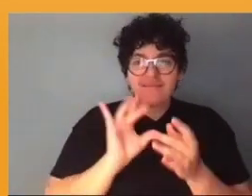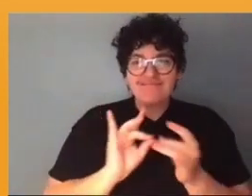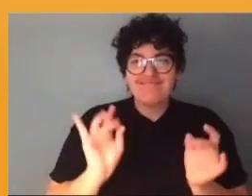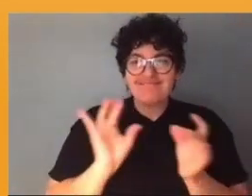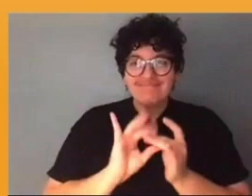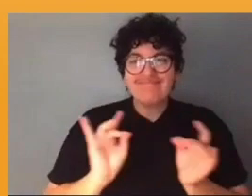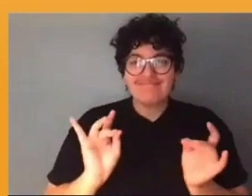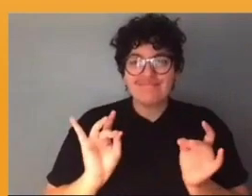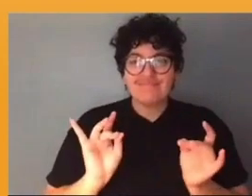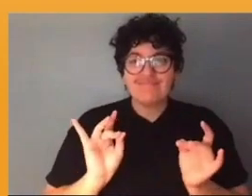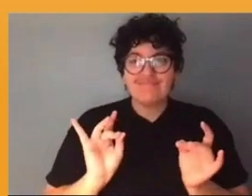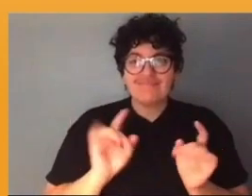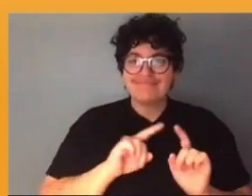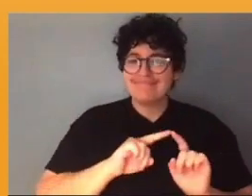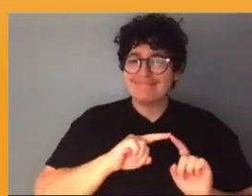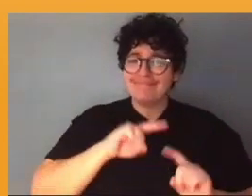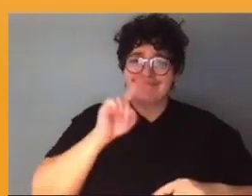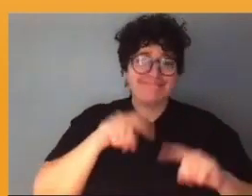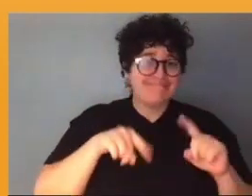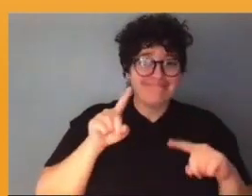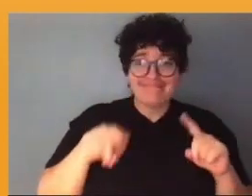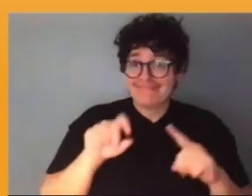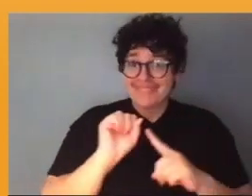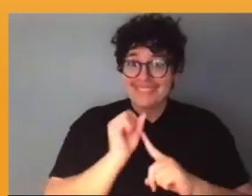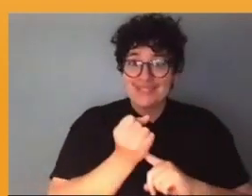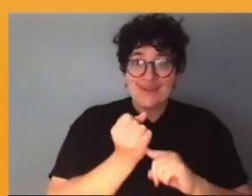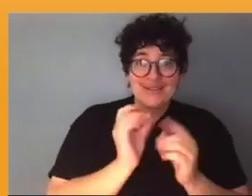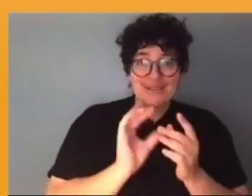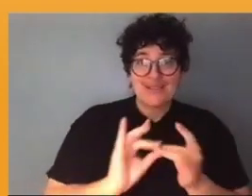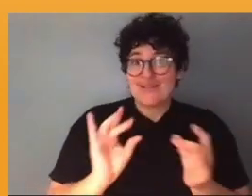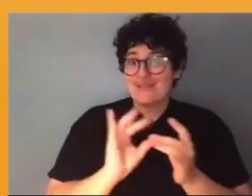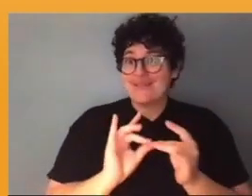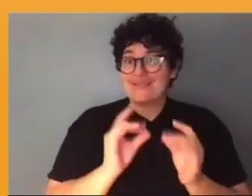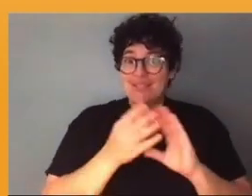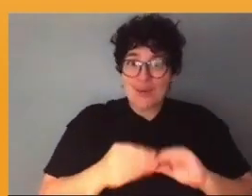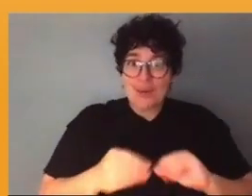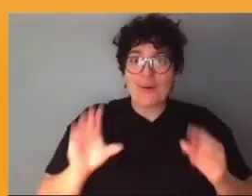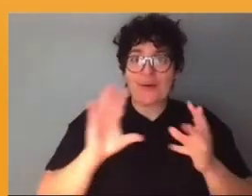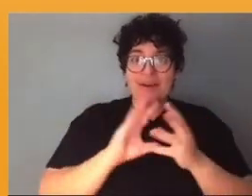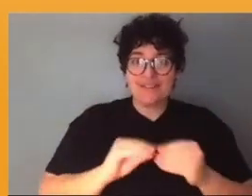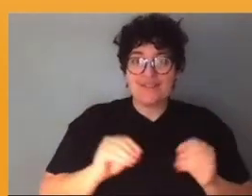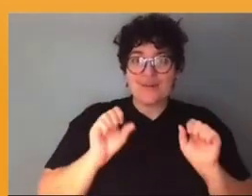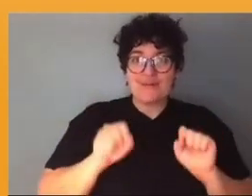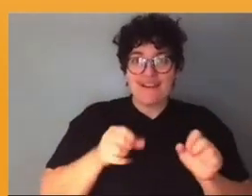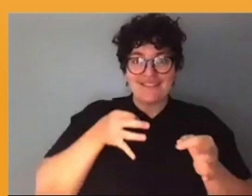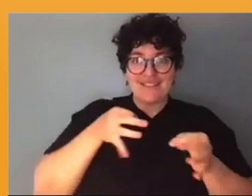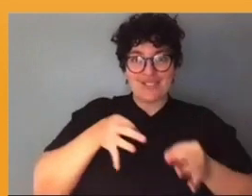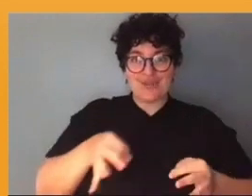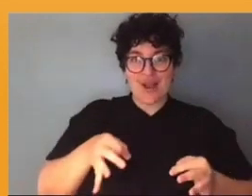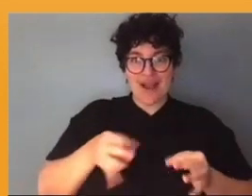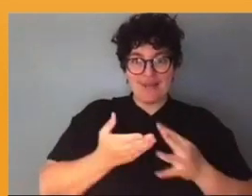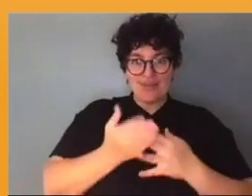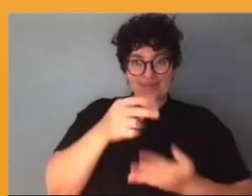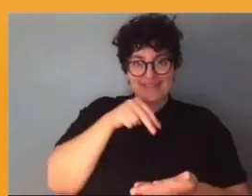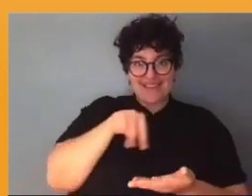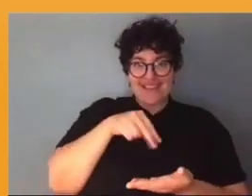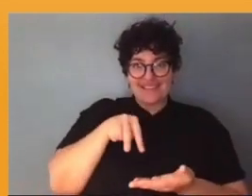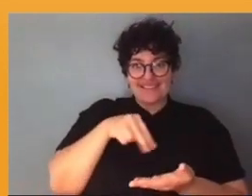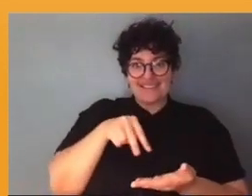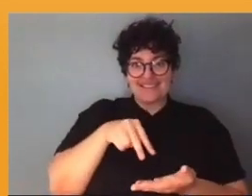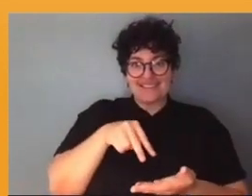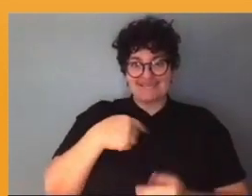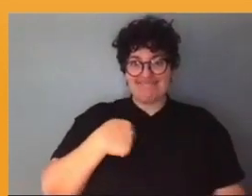variety and plethora of situations that you can describe. It's interesting to see. For me, it's always been fascinating